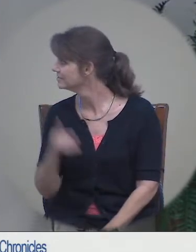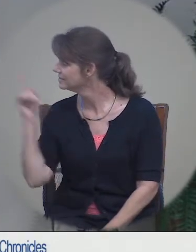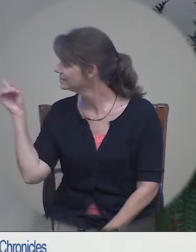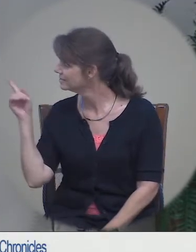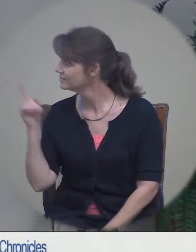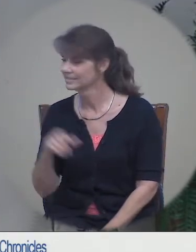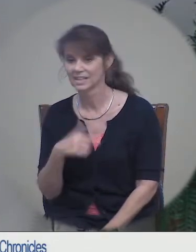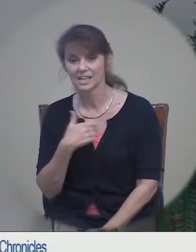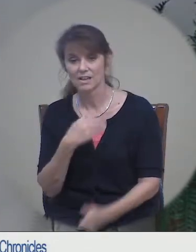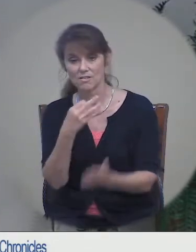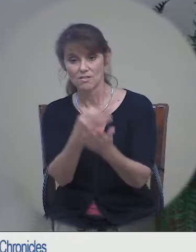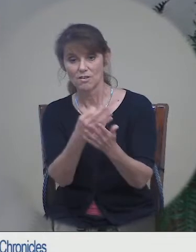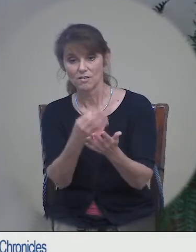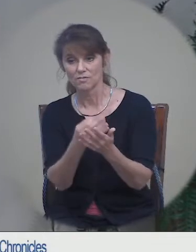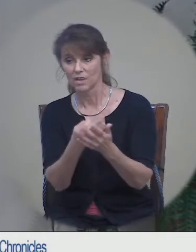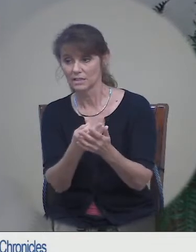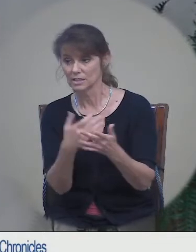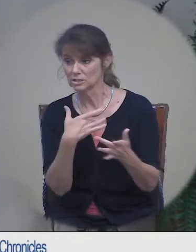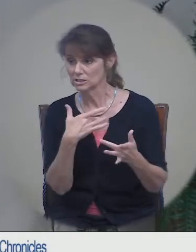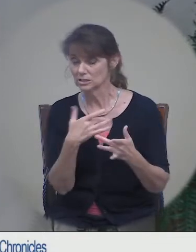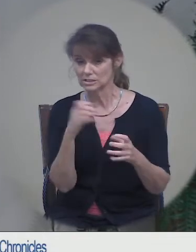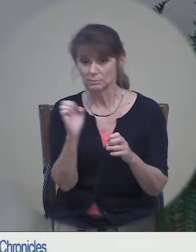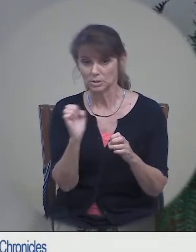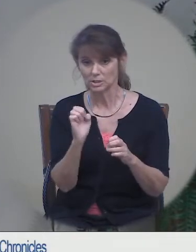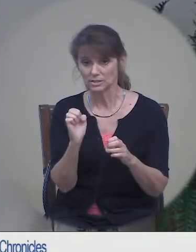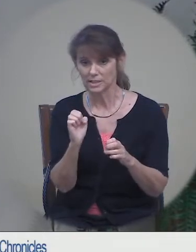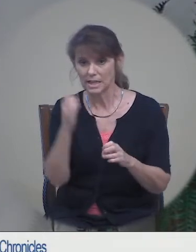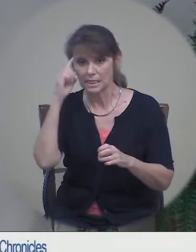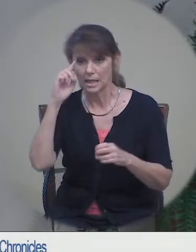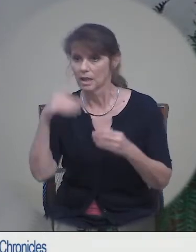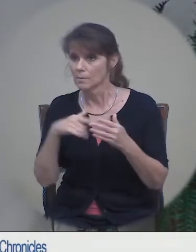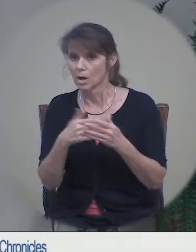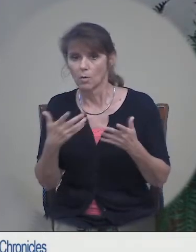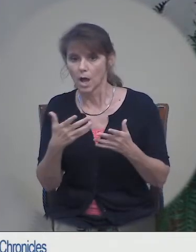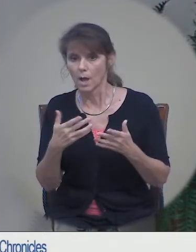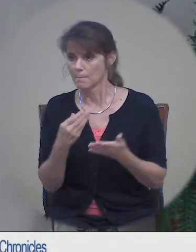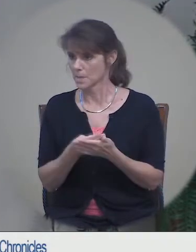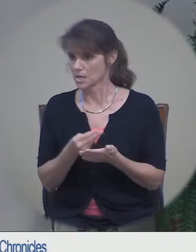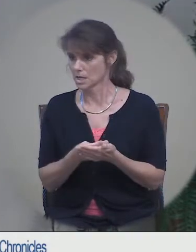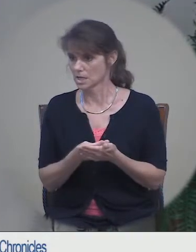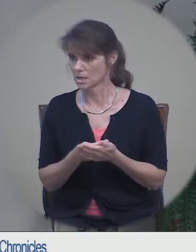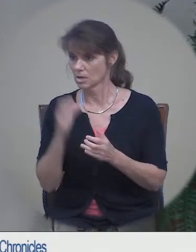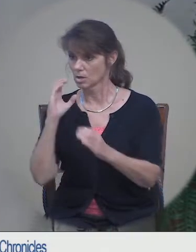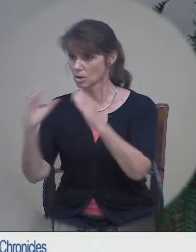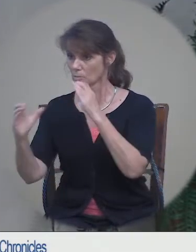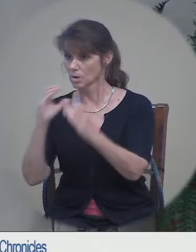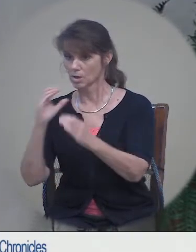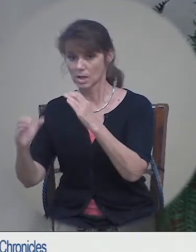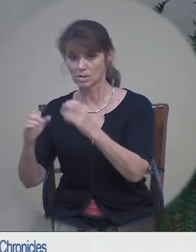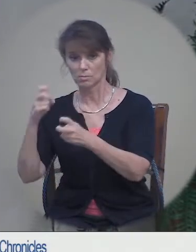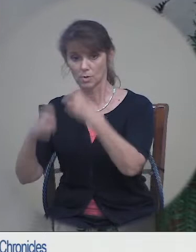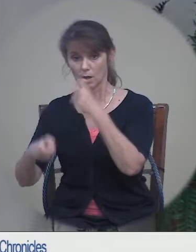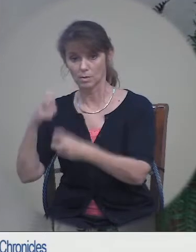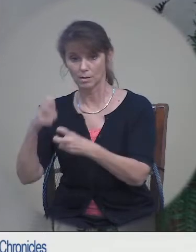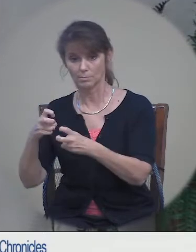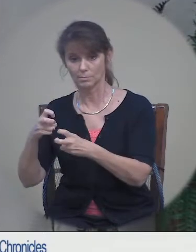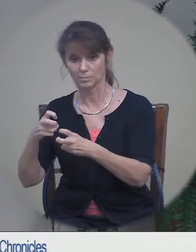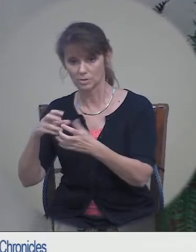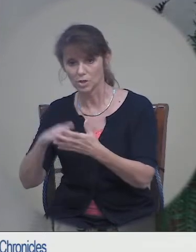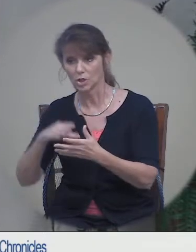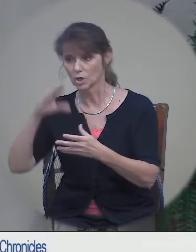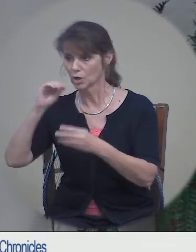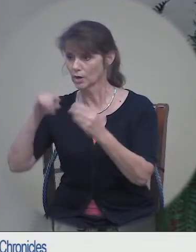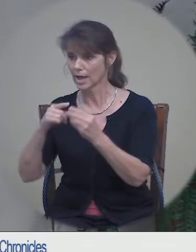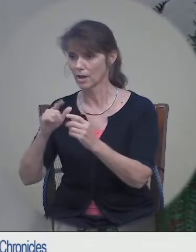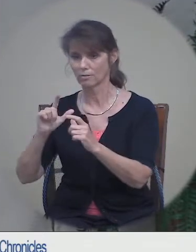financial crisis, the first thing we think about is money. When there's a communication crisis, our prime concern is to learn how to talk the